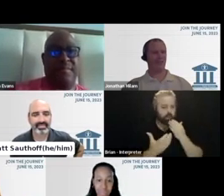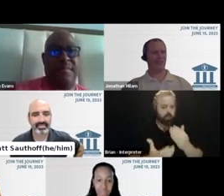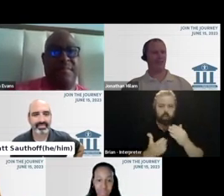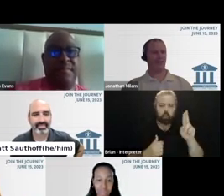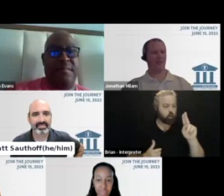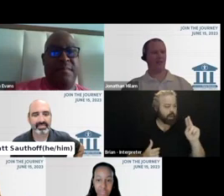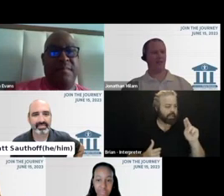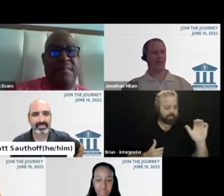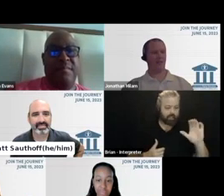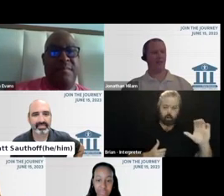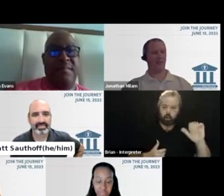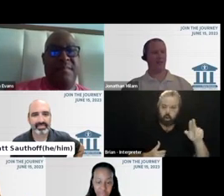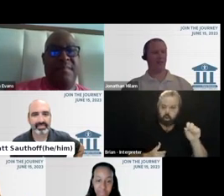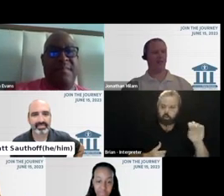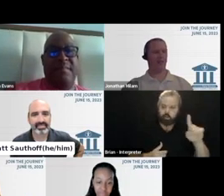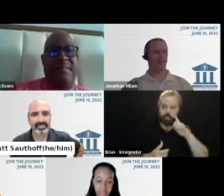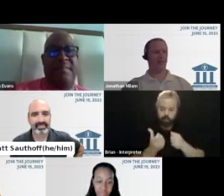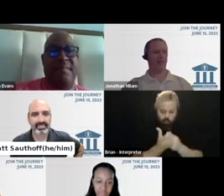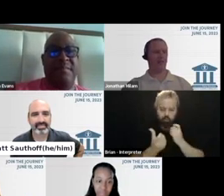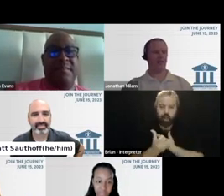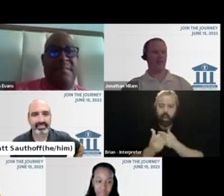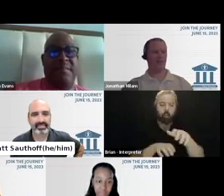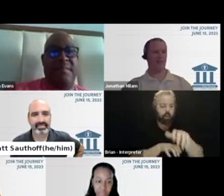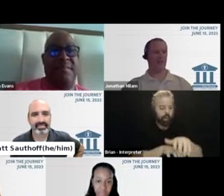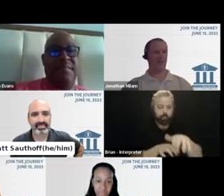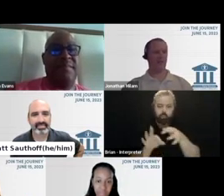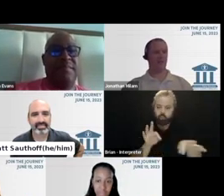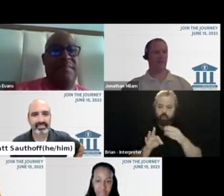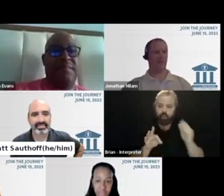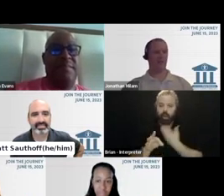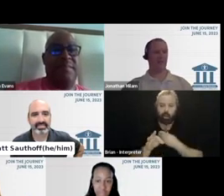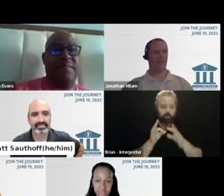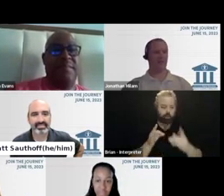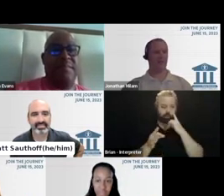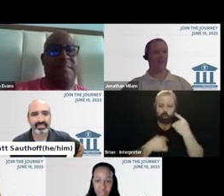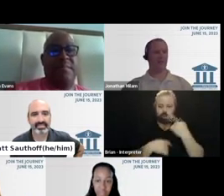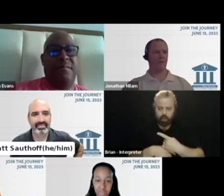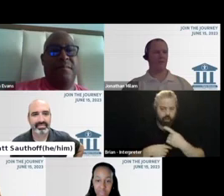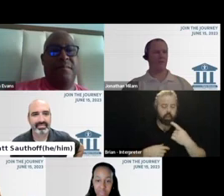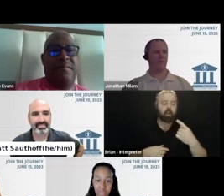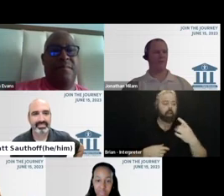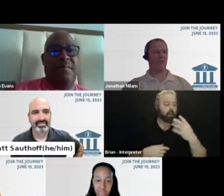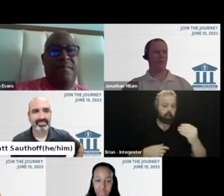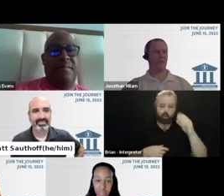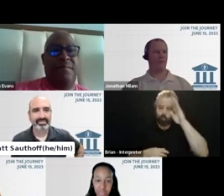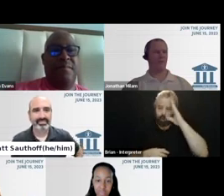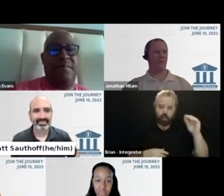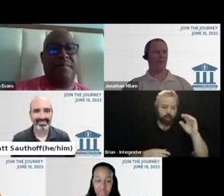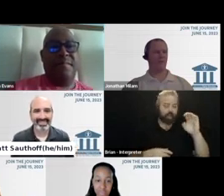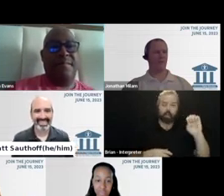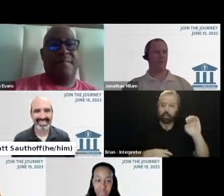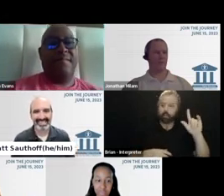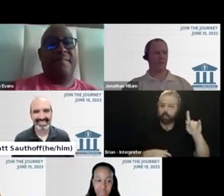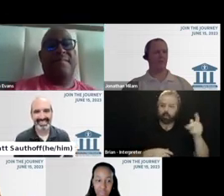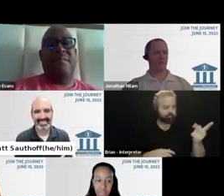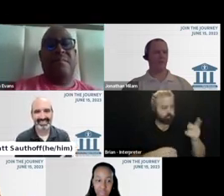UNC Calls, who sponsored our captioning and our interpreters today. Brian and Alita, you've done a great job,